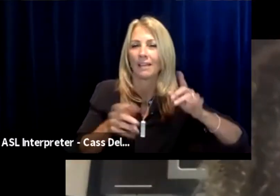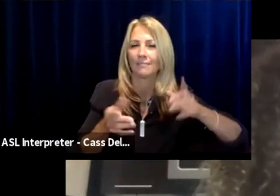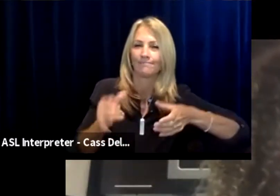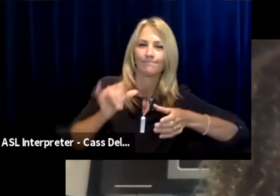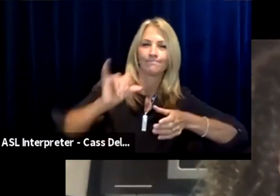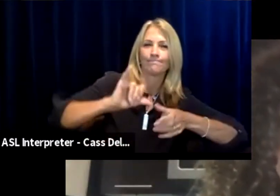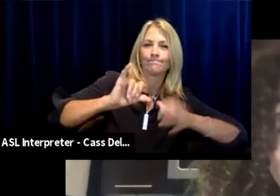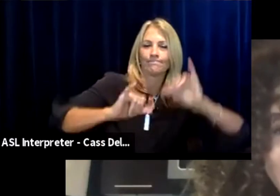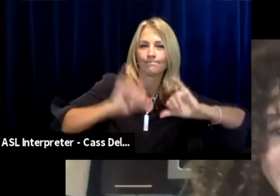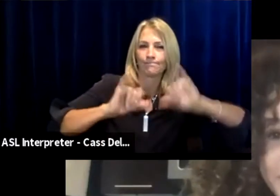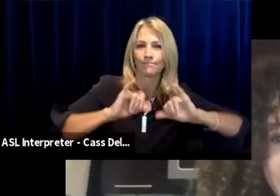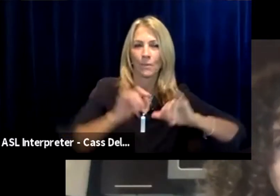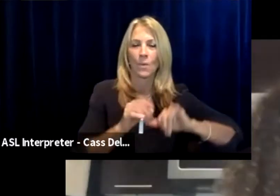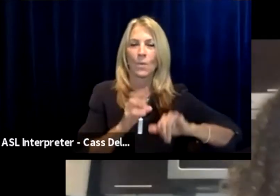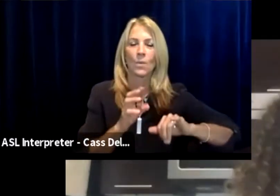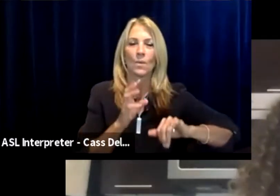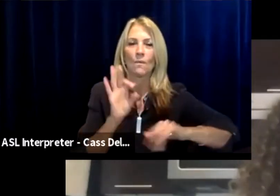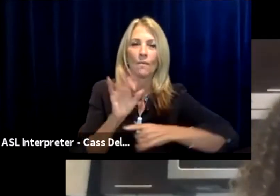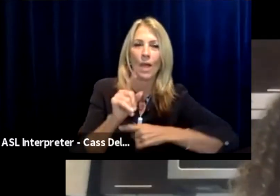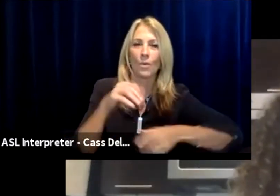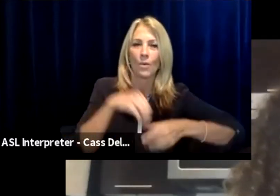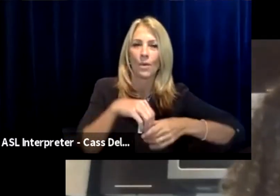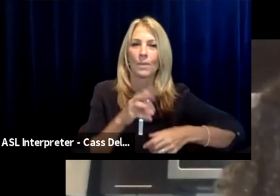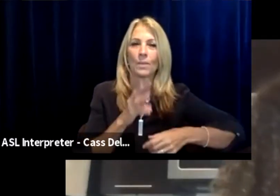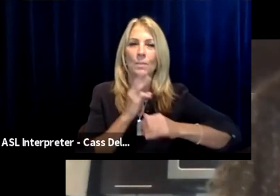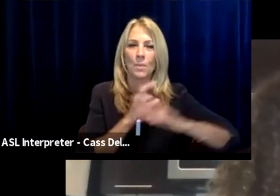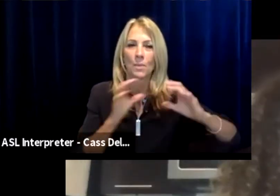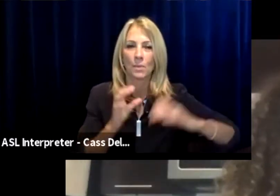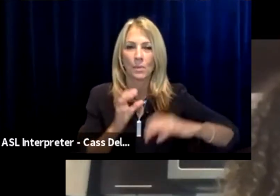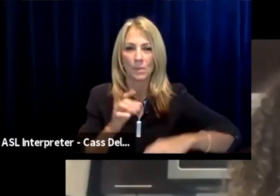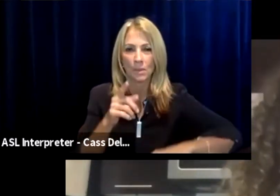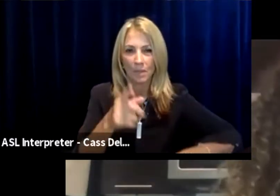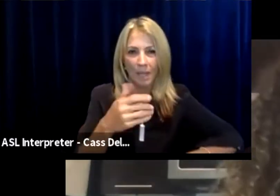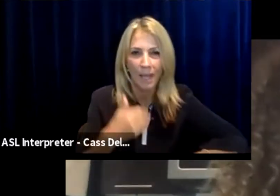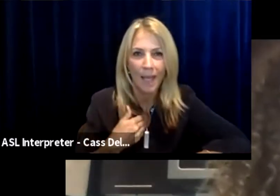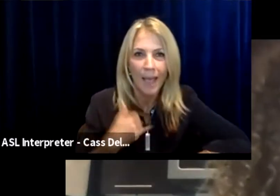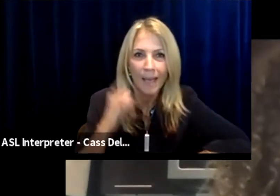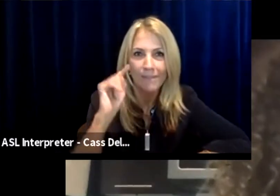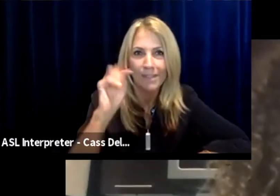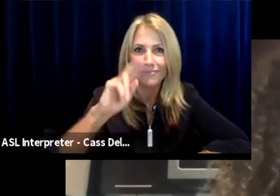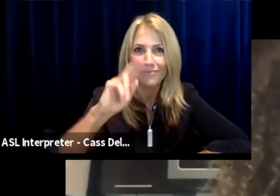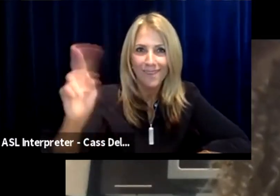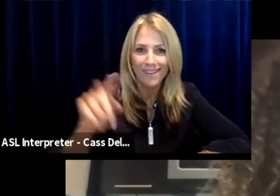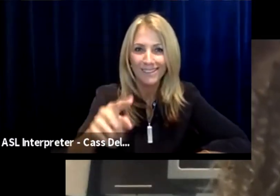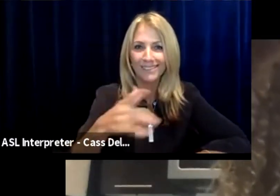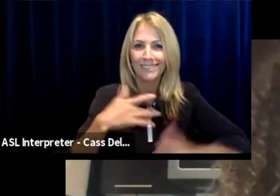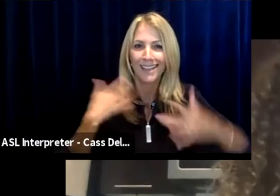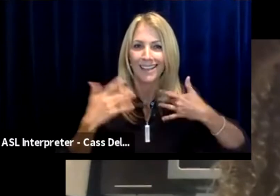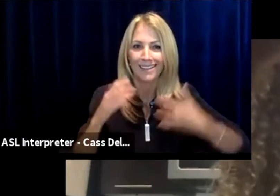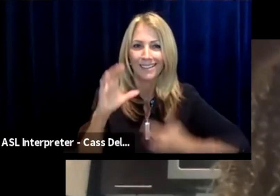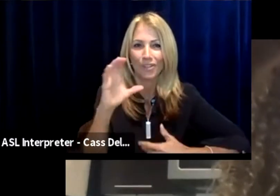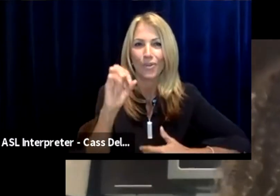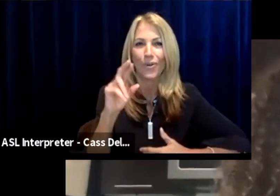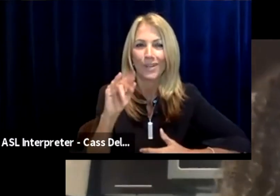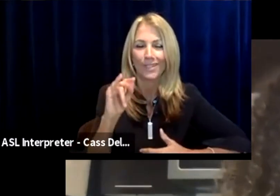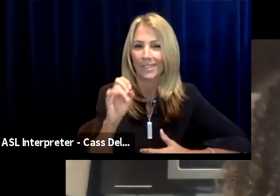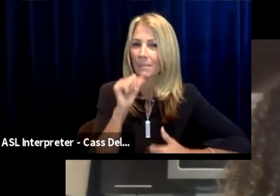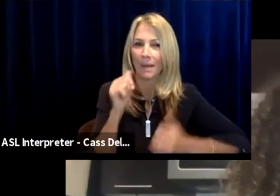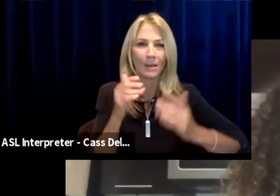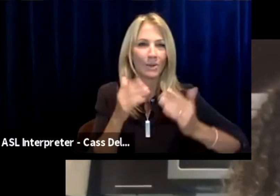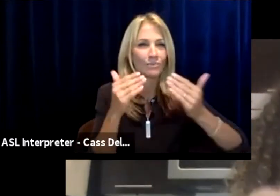Woo, okay. I'm not gonna move on until everybody else is cool.